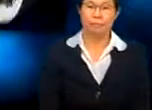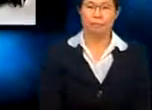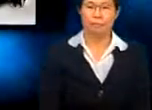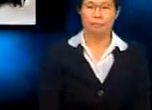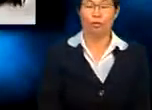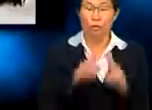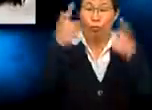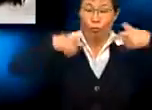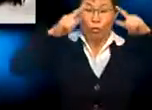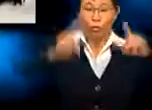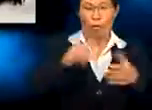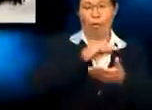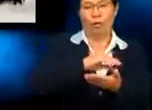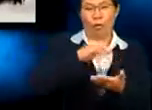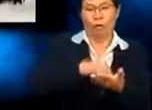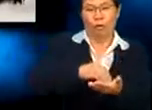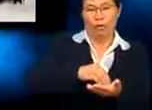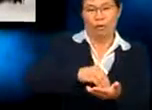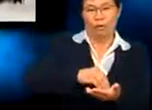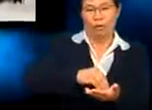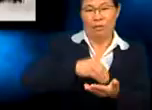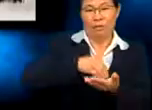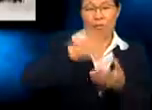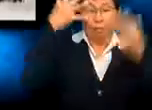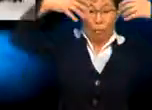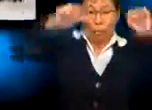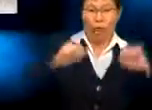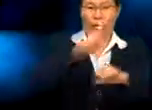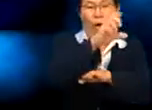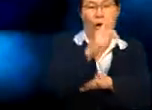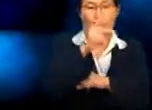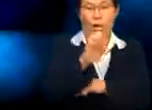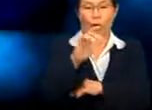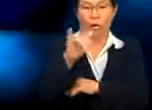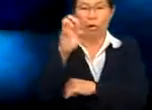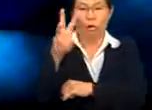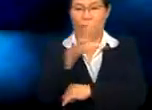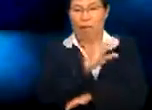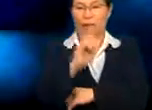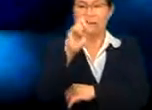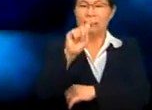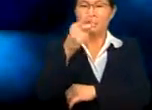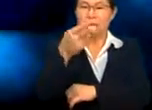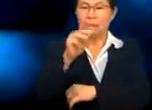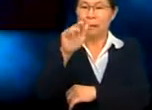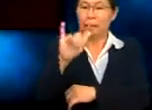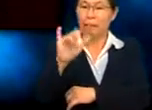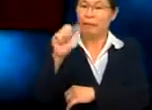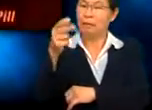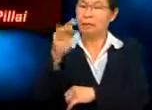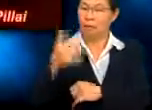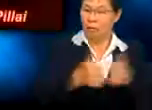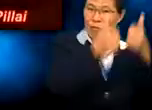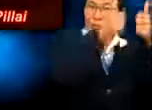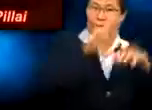Two well-known tauques from the mining industry, Lok Yu and Tambusami Pillai, were among the